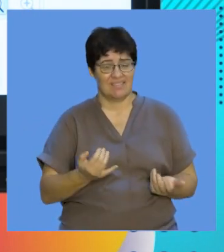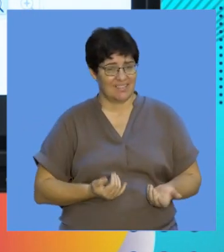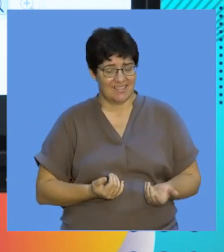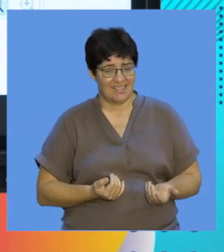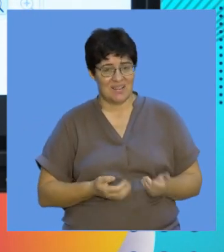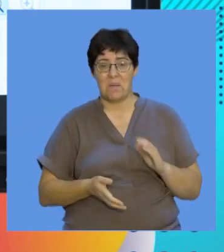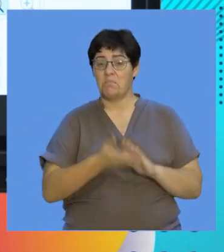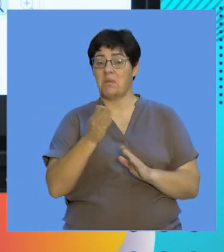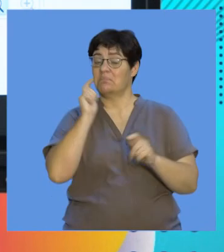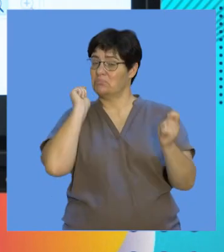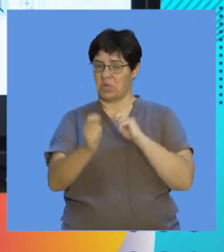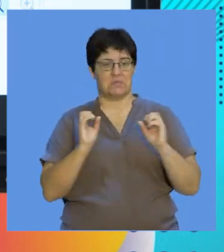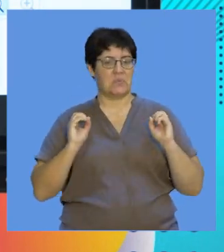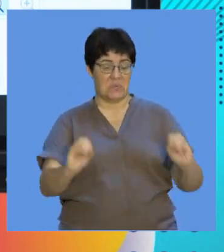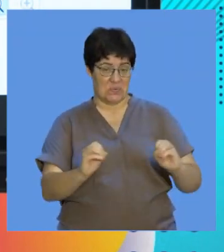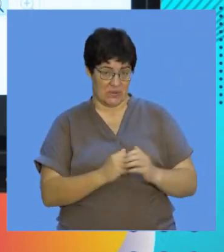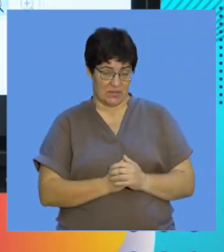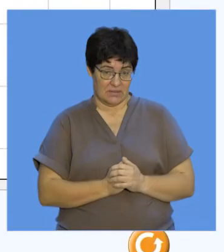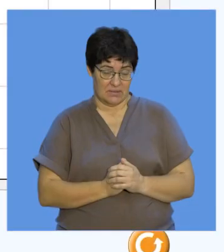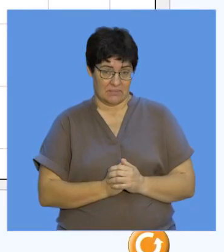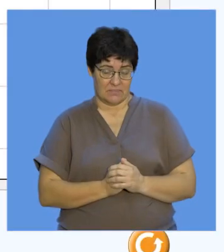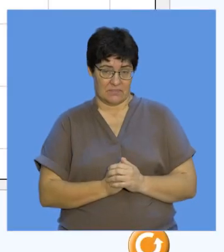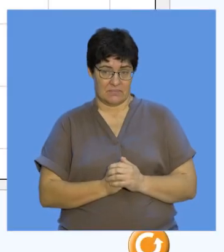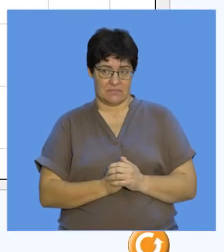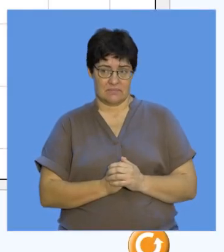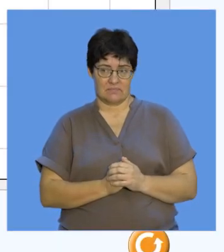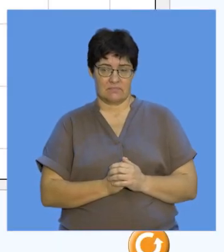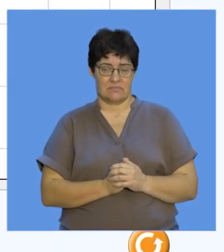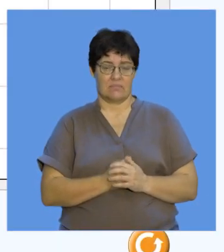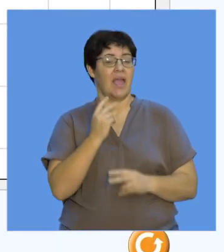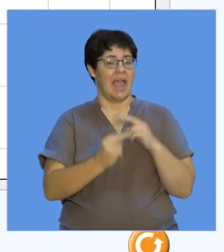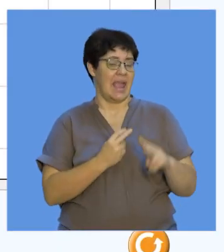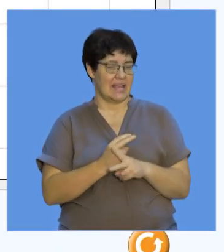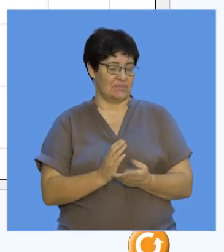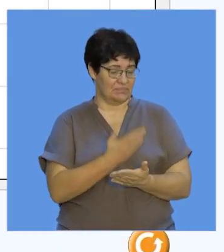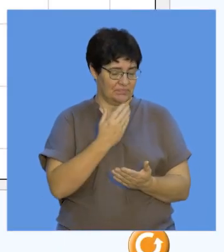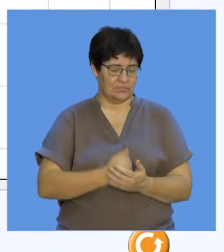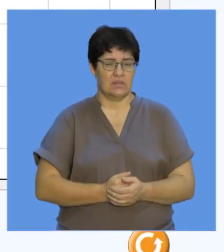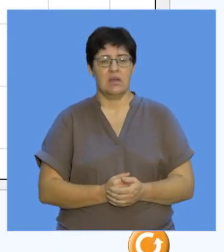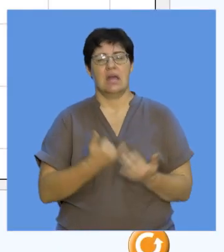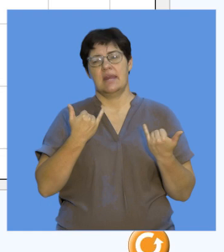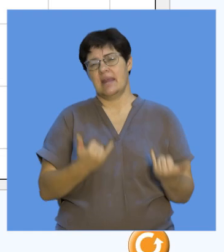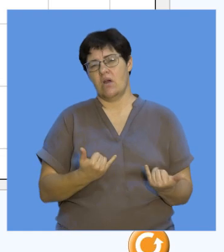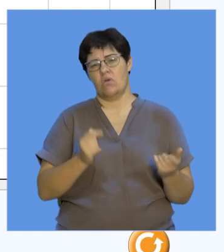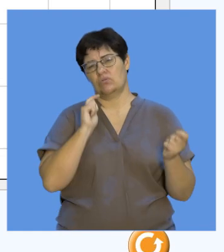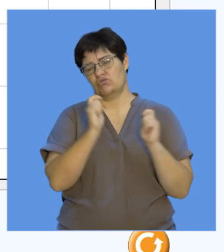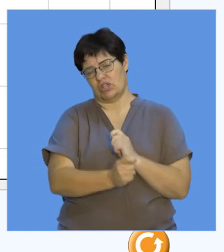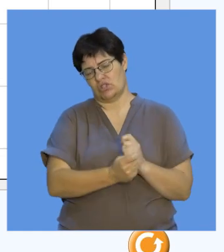Momentum didn't change. Okay, let's reset it. Let's change it